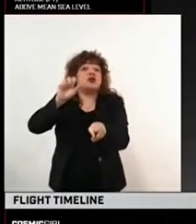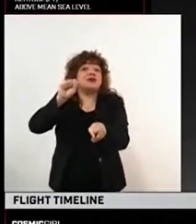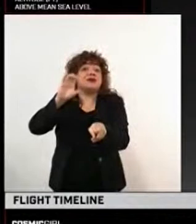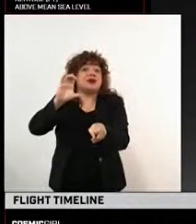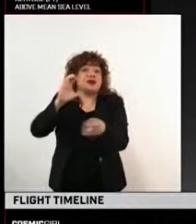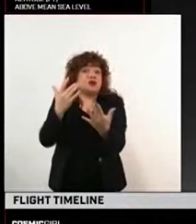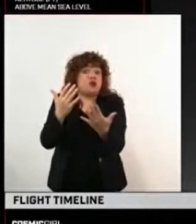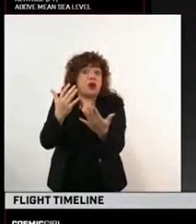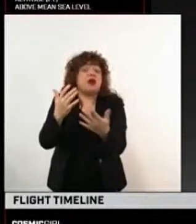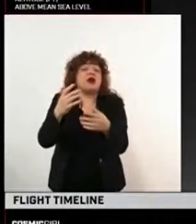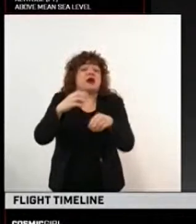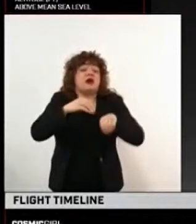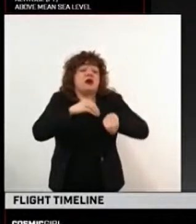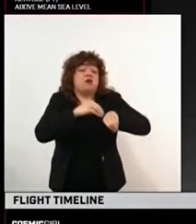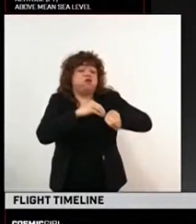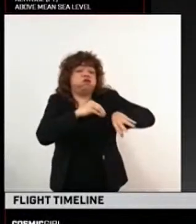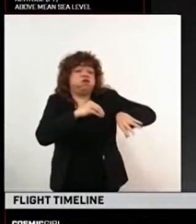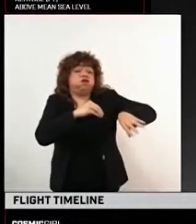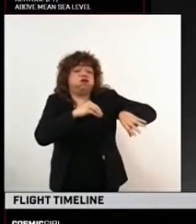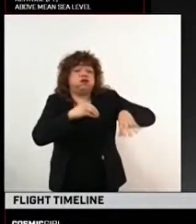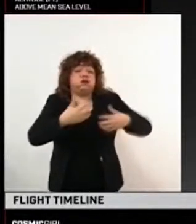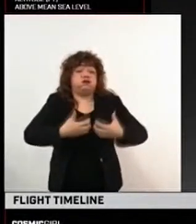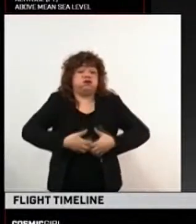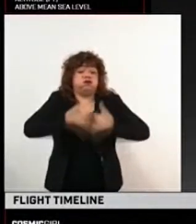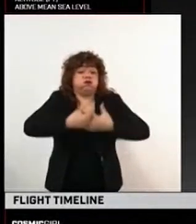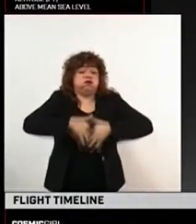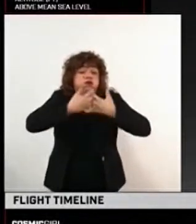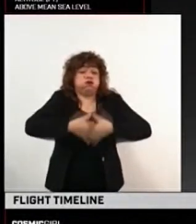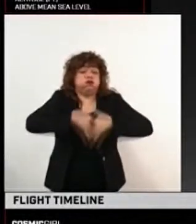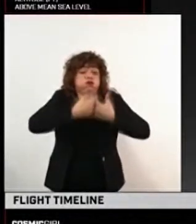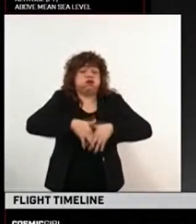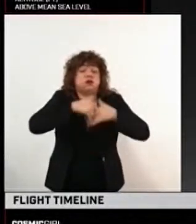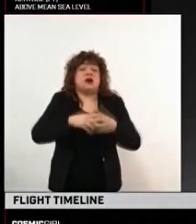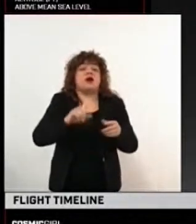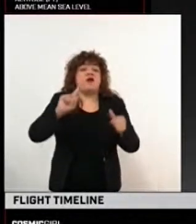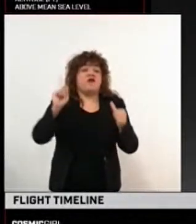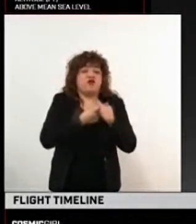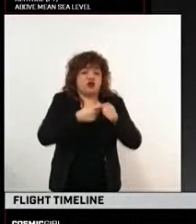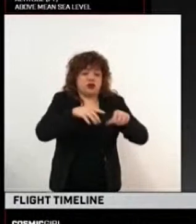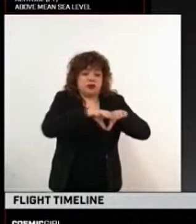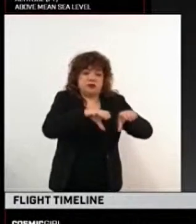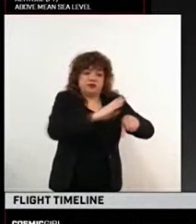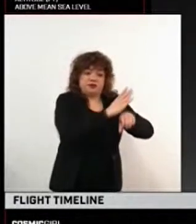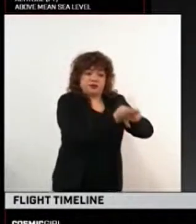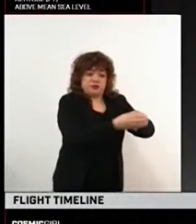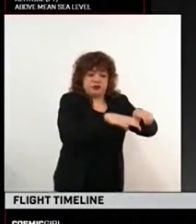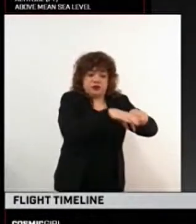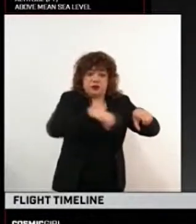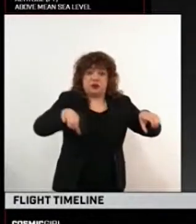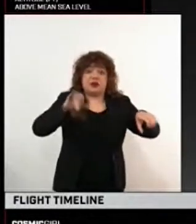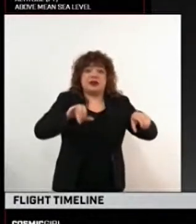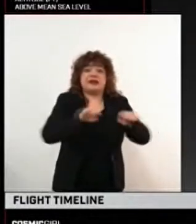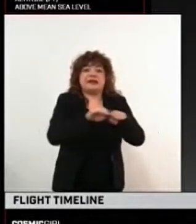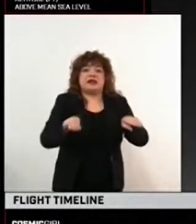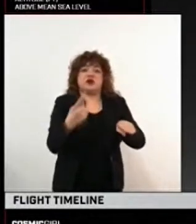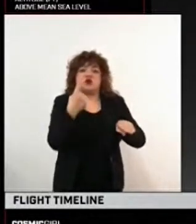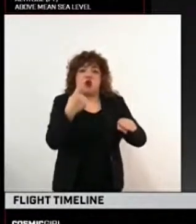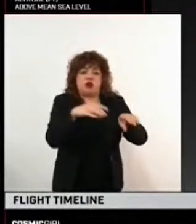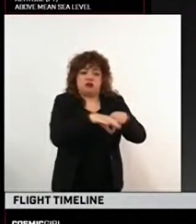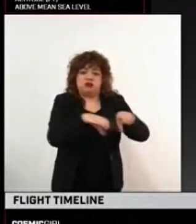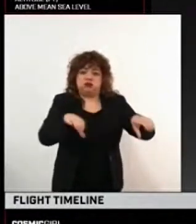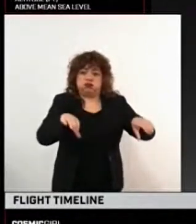propellant settling thrusters, followed shortly by our main engine start, which will pitch our rocket up and take us through the stage 1 flight phase. Through